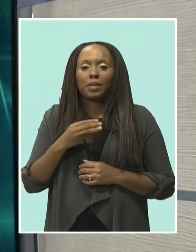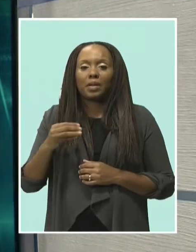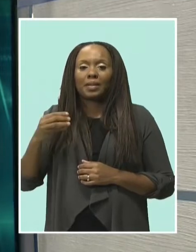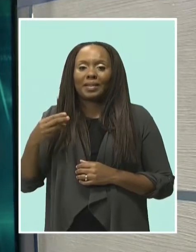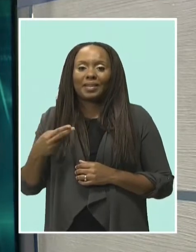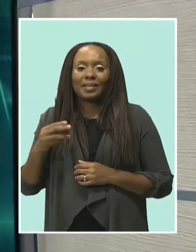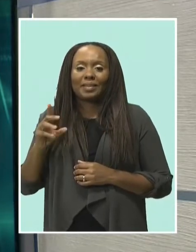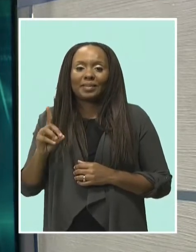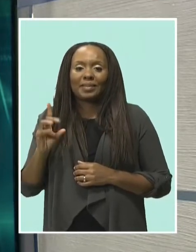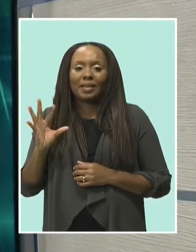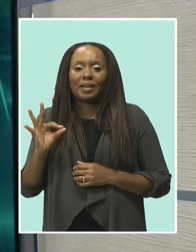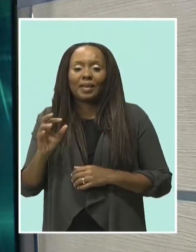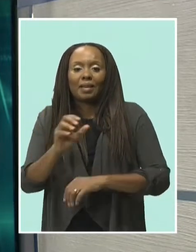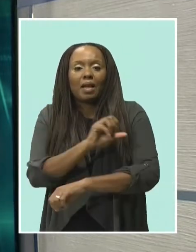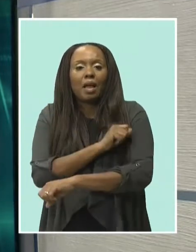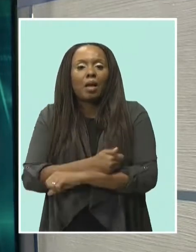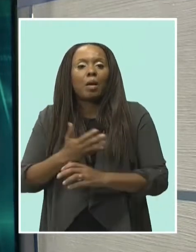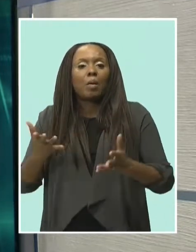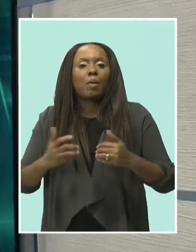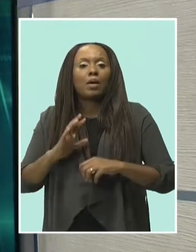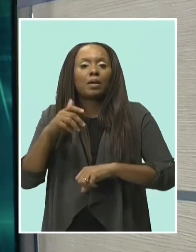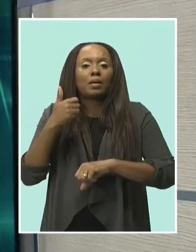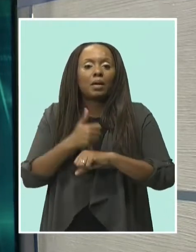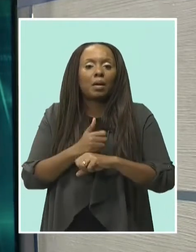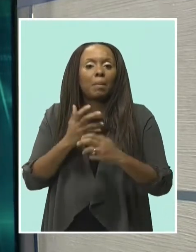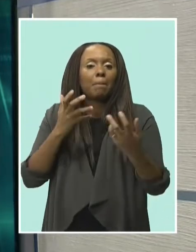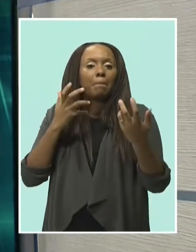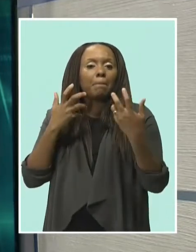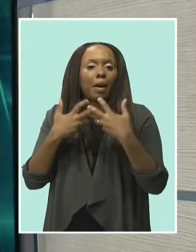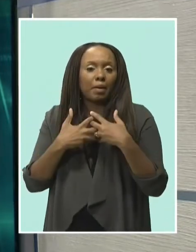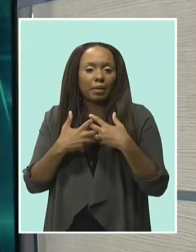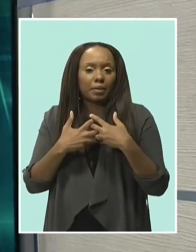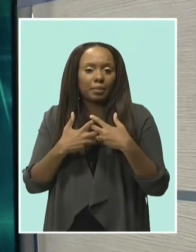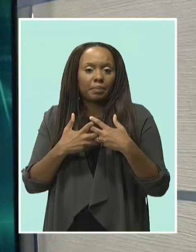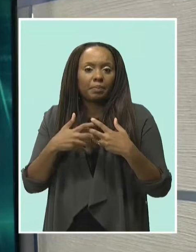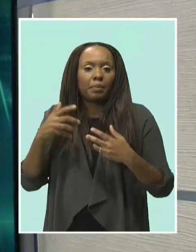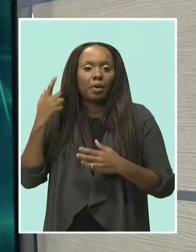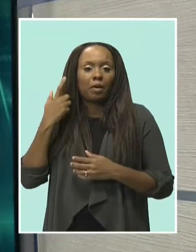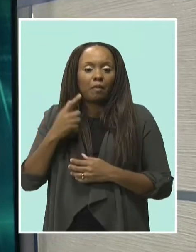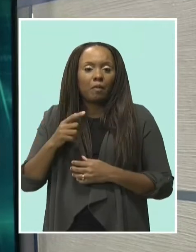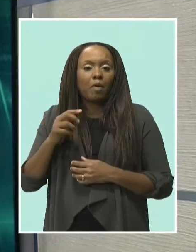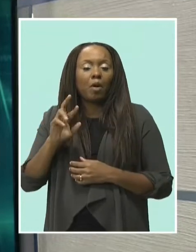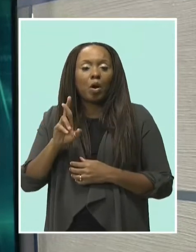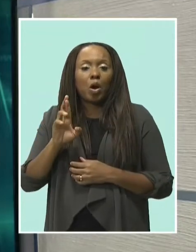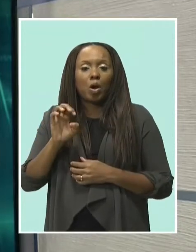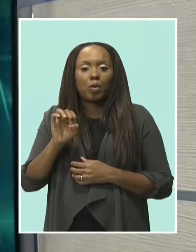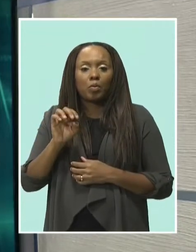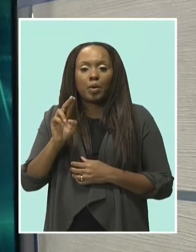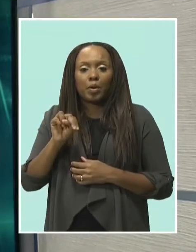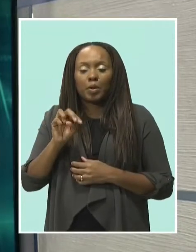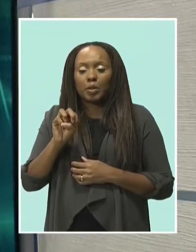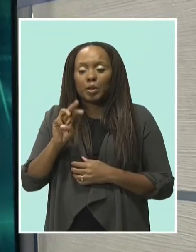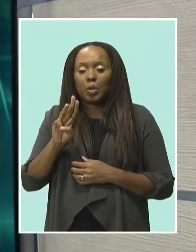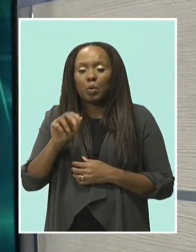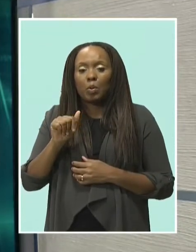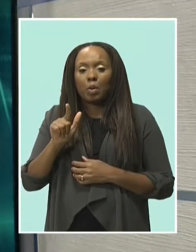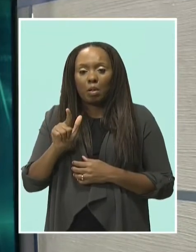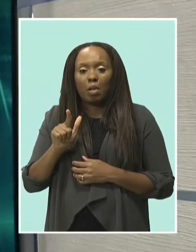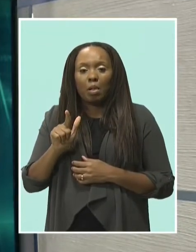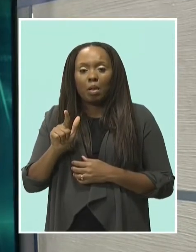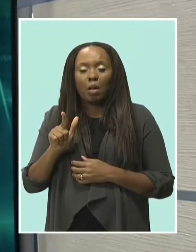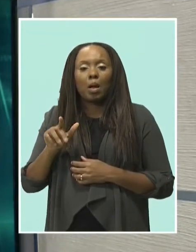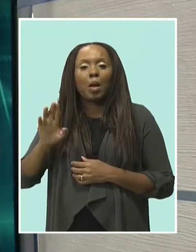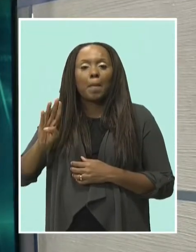partnership to set up a renewable energy baseload facility in Barbados. It would quadruple the existing power of the Barbados Light and Power Company Limited